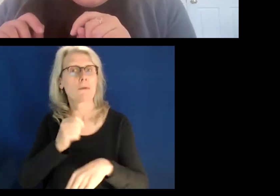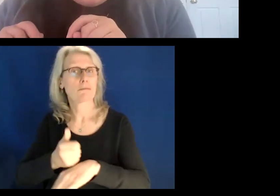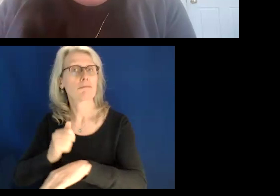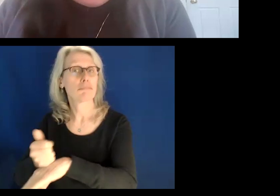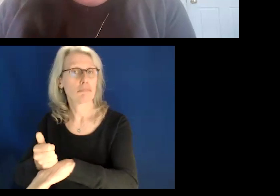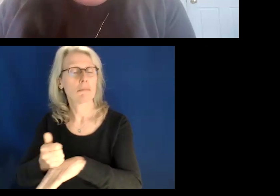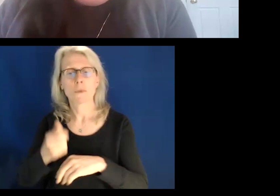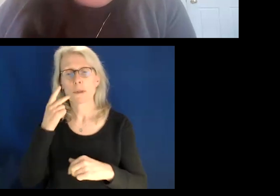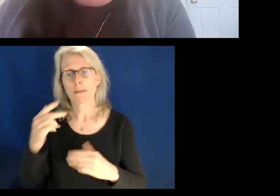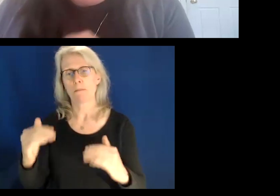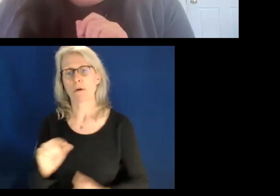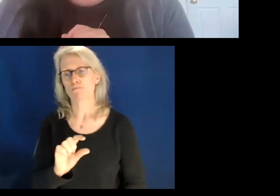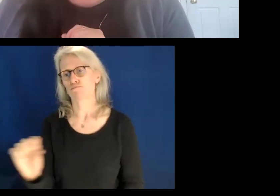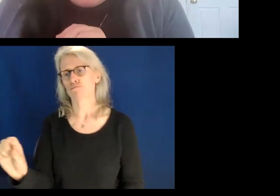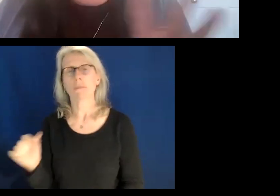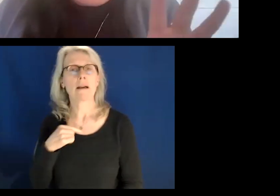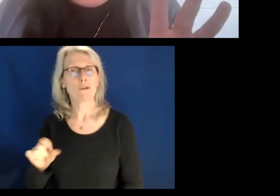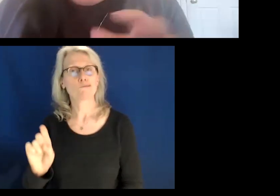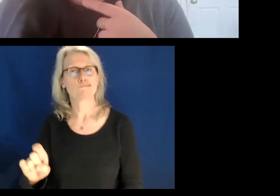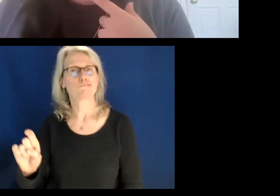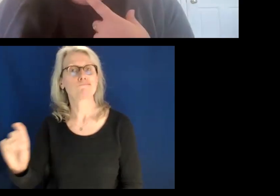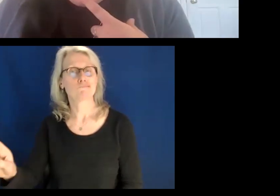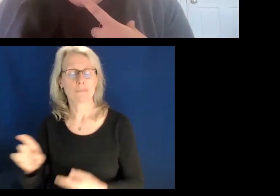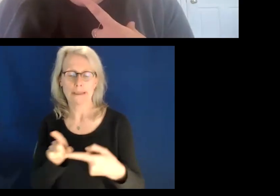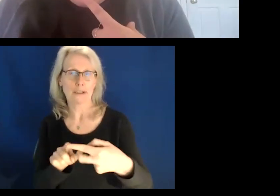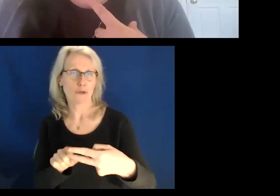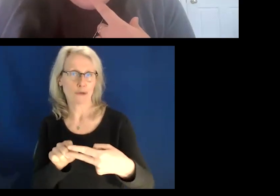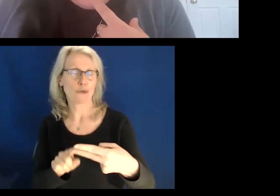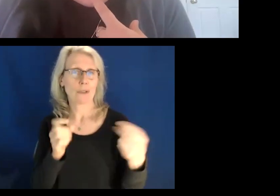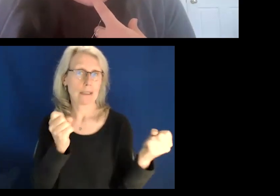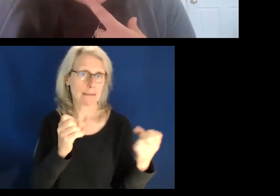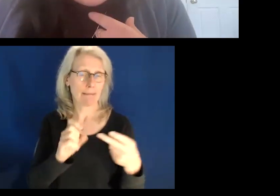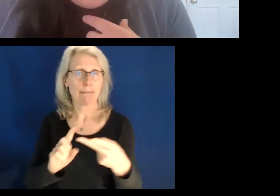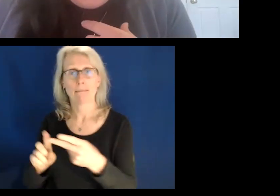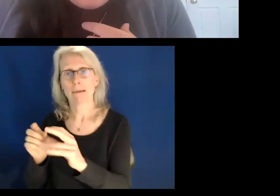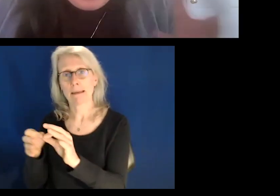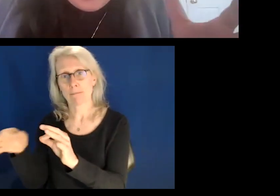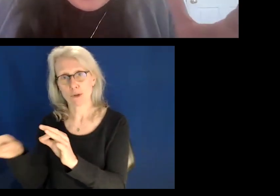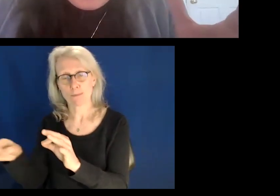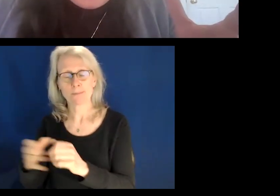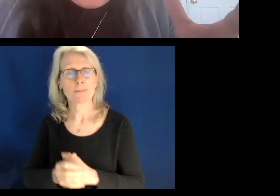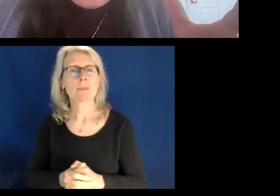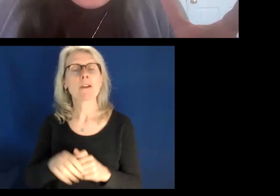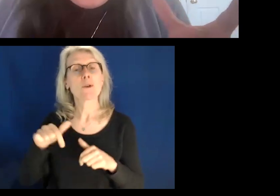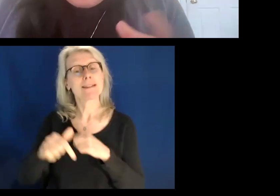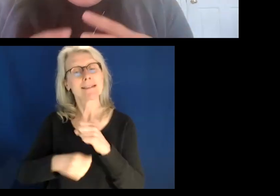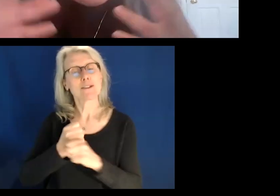buttons on the bottom of your Zoom window to open either one. So this year, the Making a